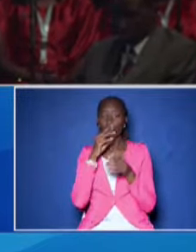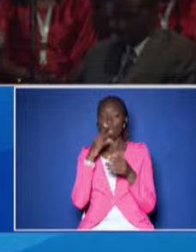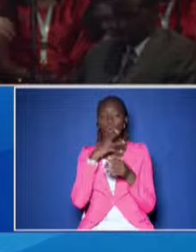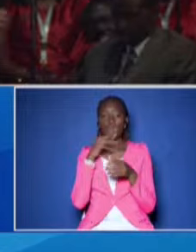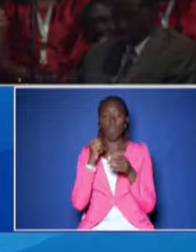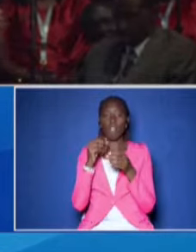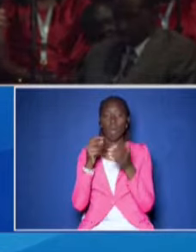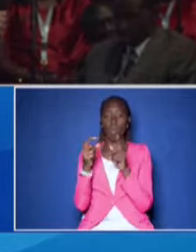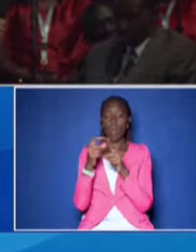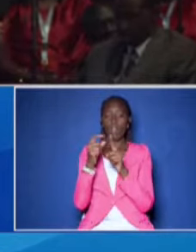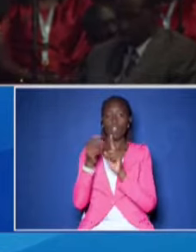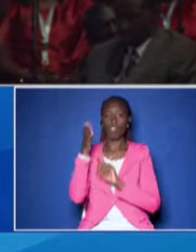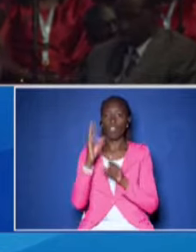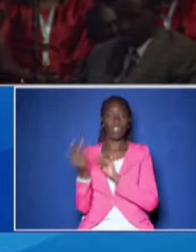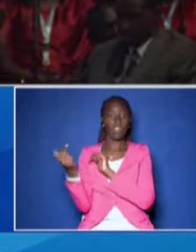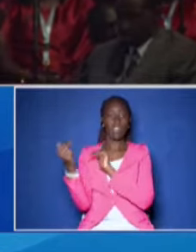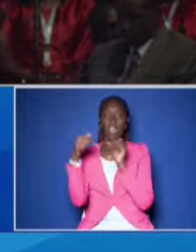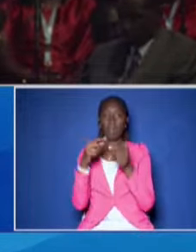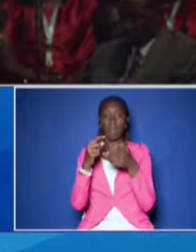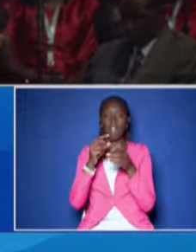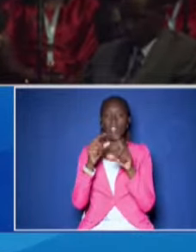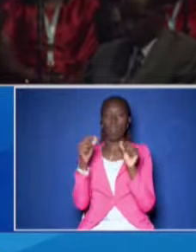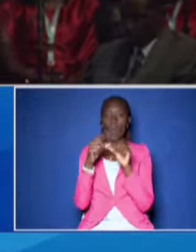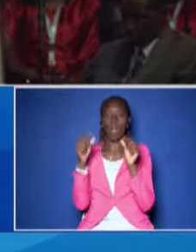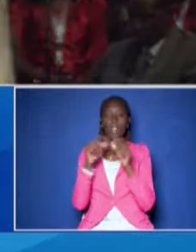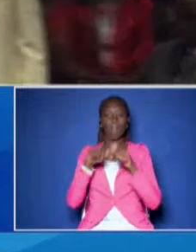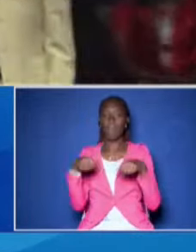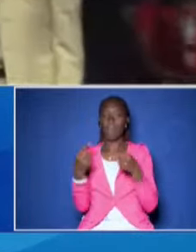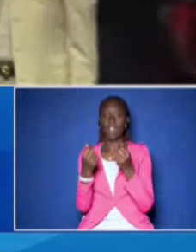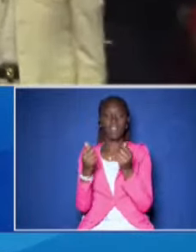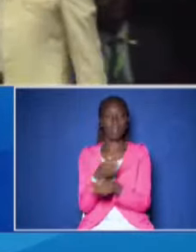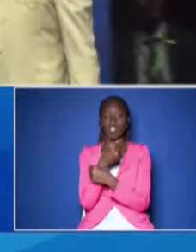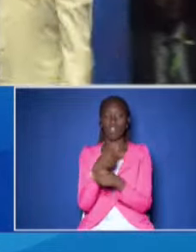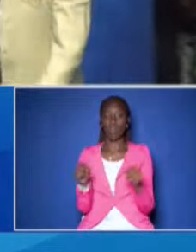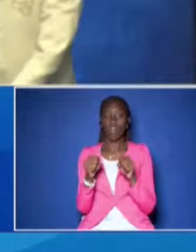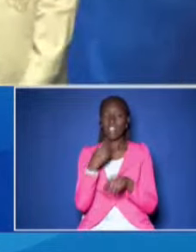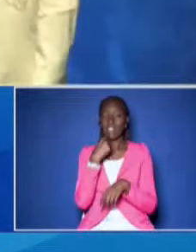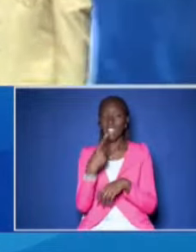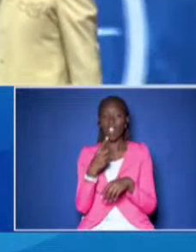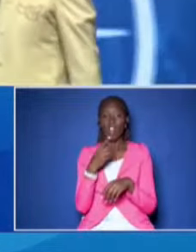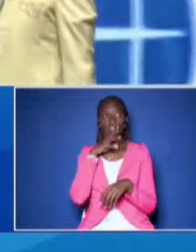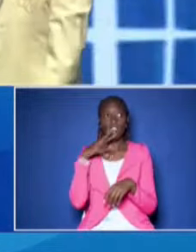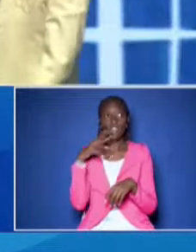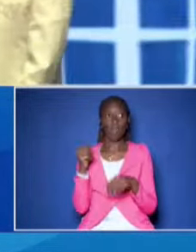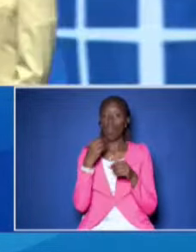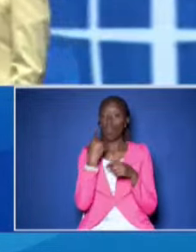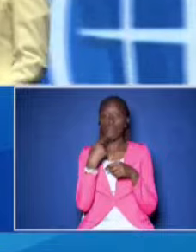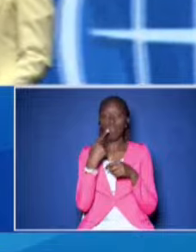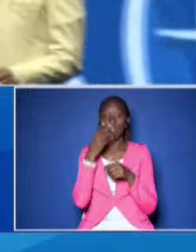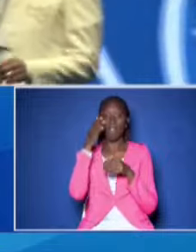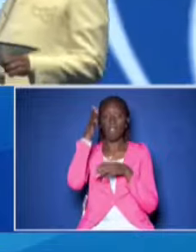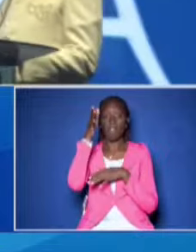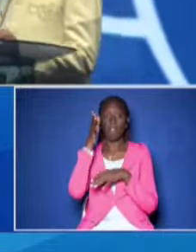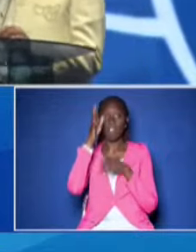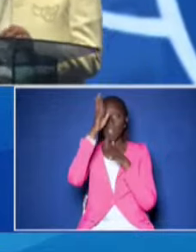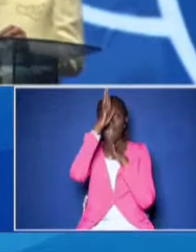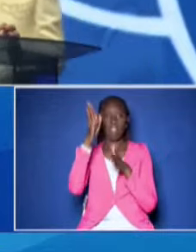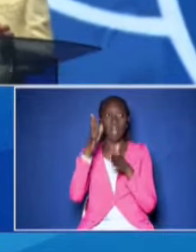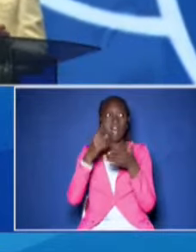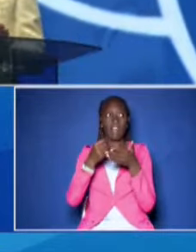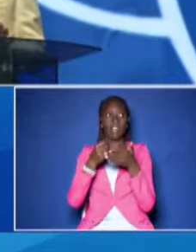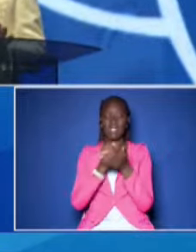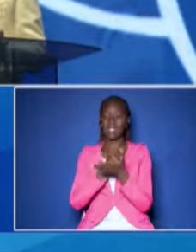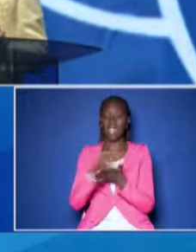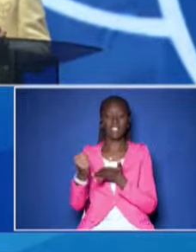God came and the scripture cannot be broken say ye of him whom the father has Sanctified and sent into the